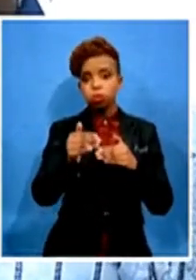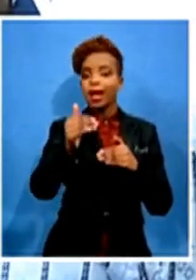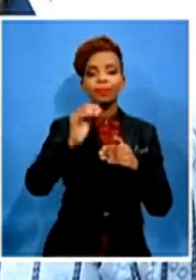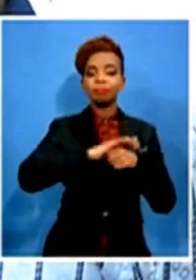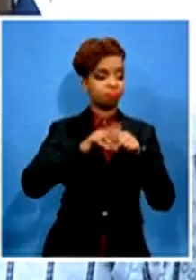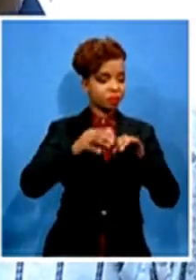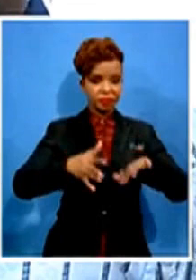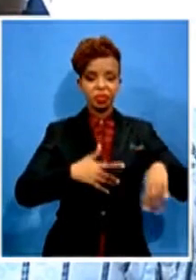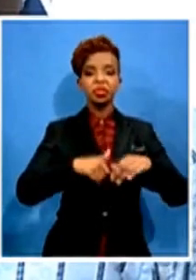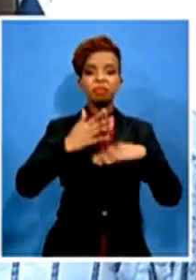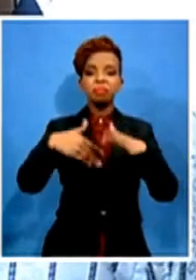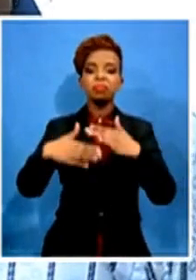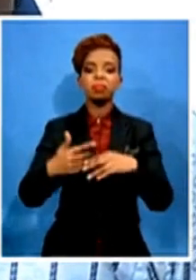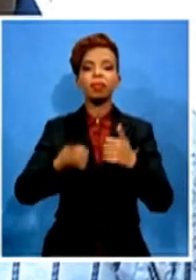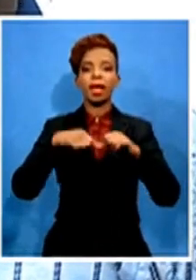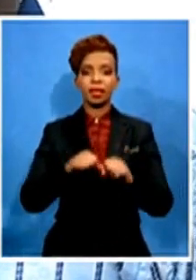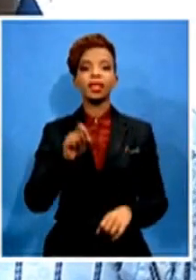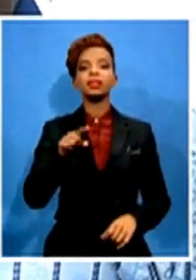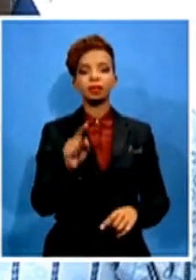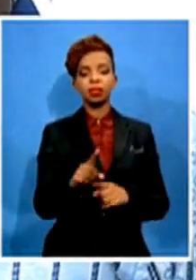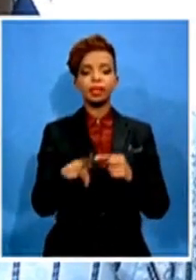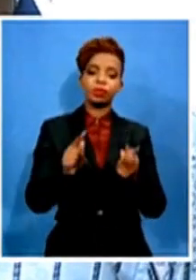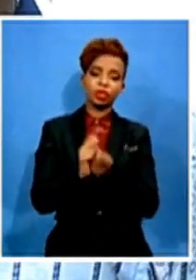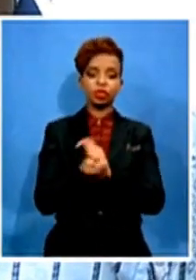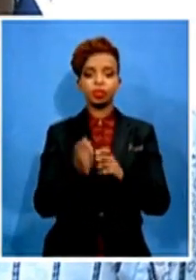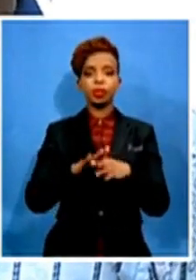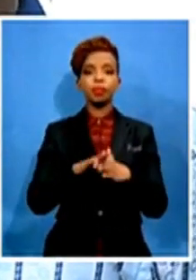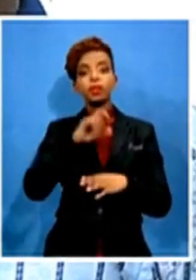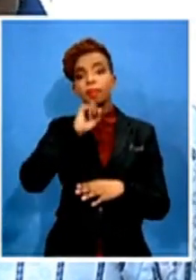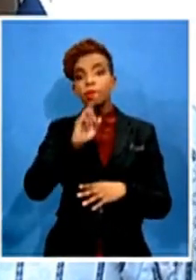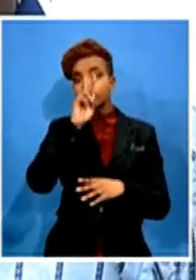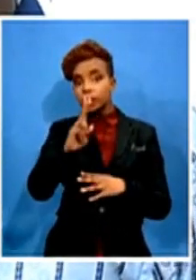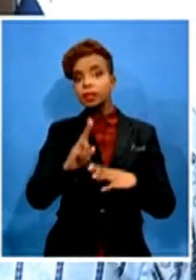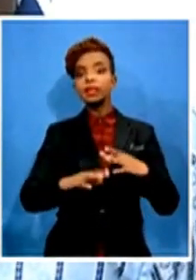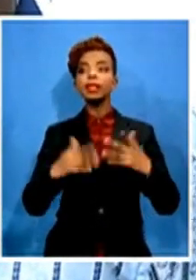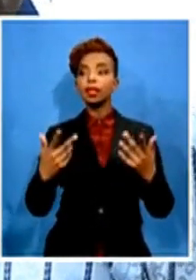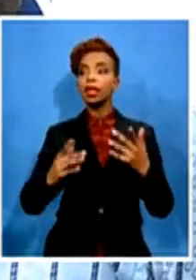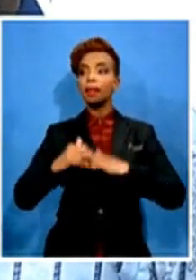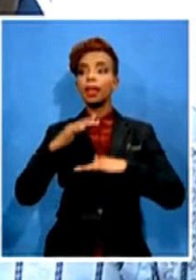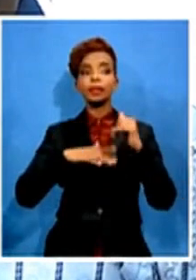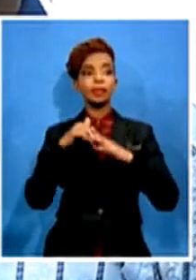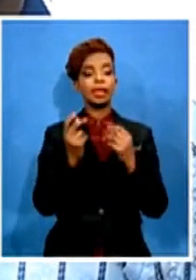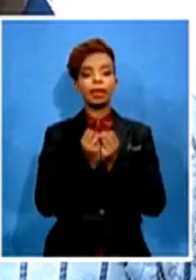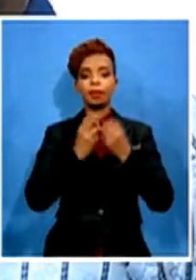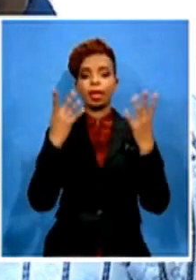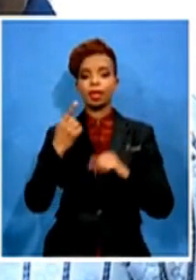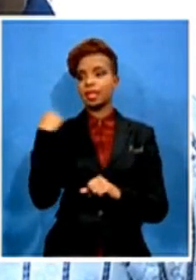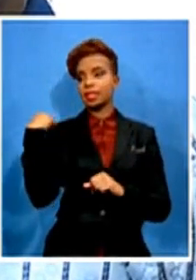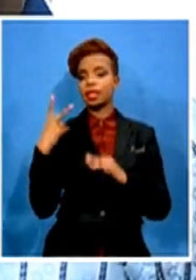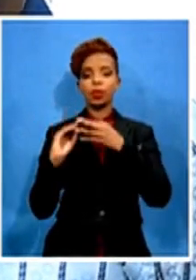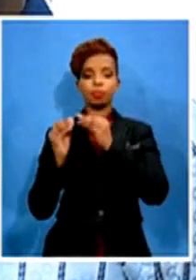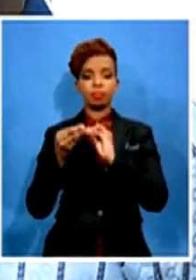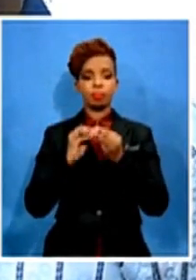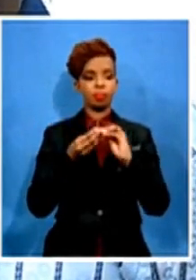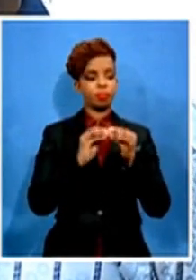seeing that we've been seeing a number of such buildings where we refurbish them for future use, because again, we don't want